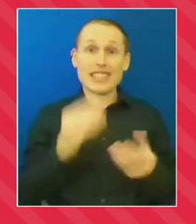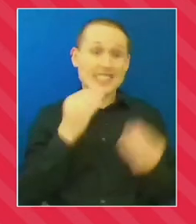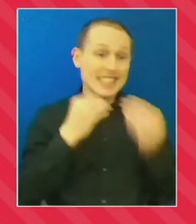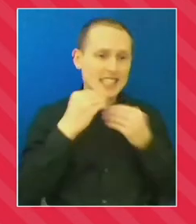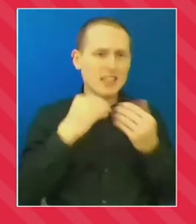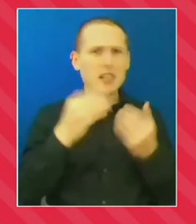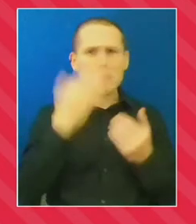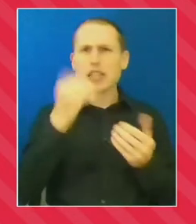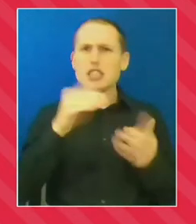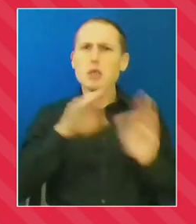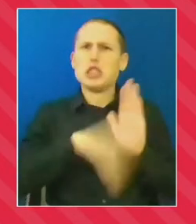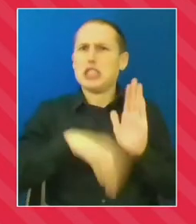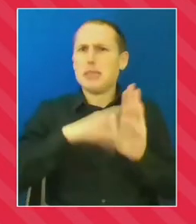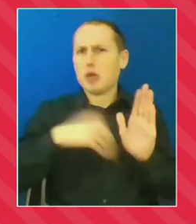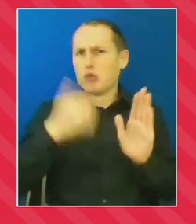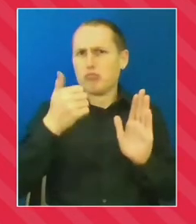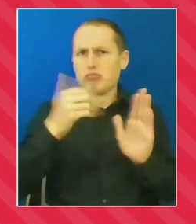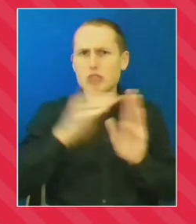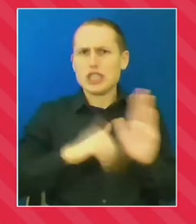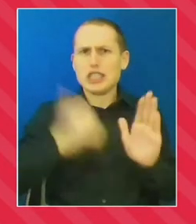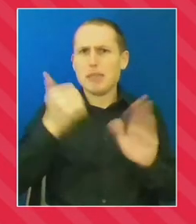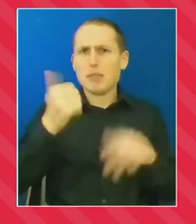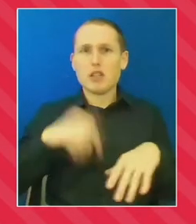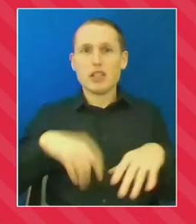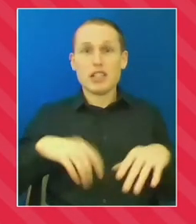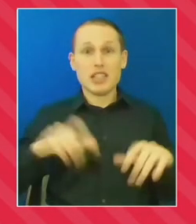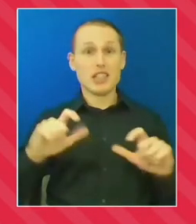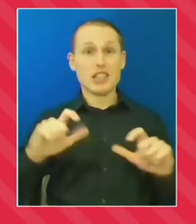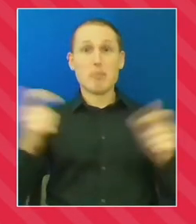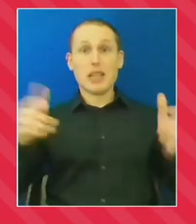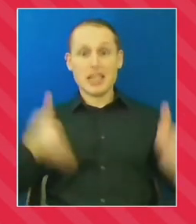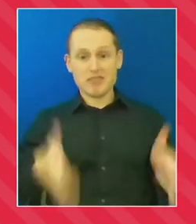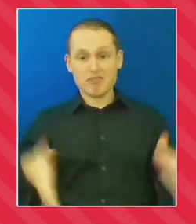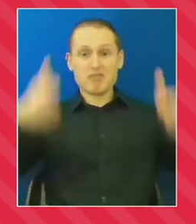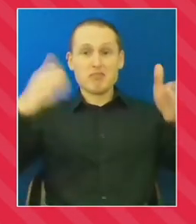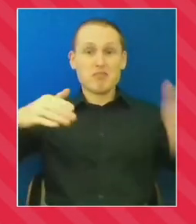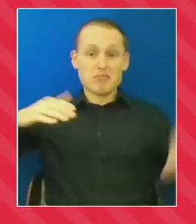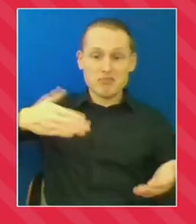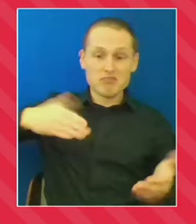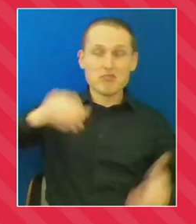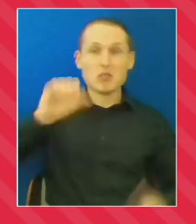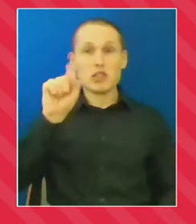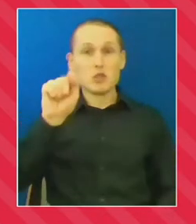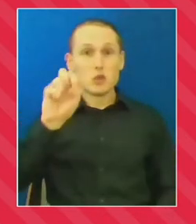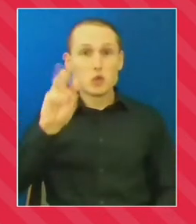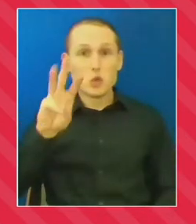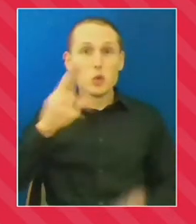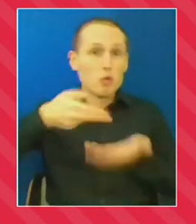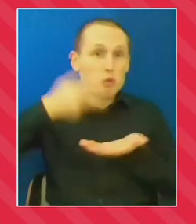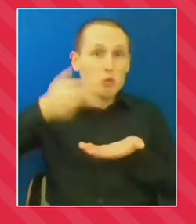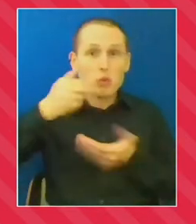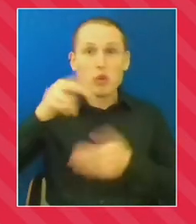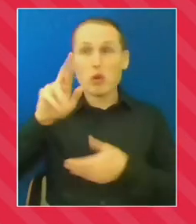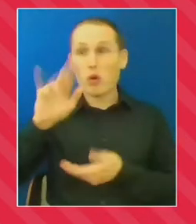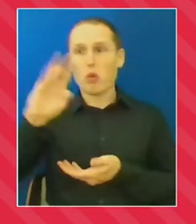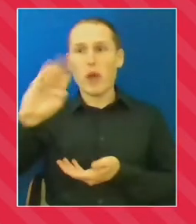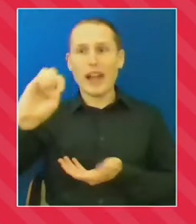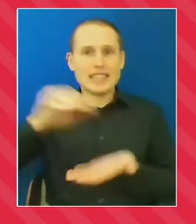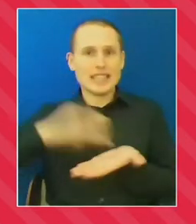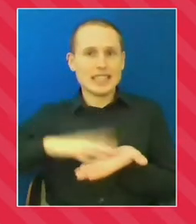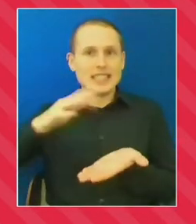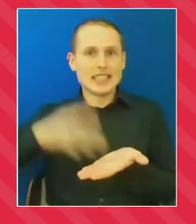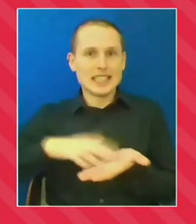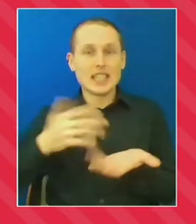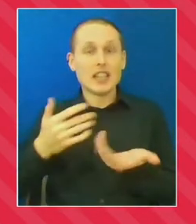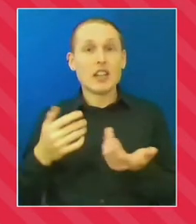way, to make a big pot of stew or a big bowl of rice. You know, the notion that we would go out to a